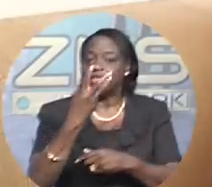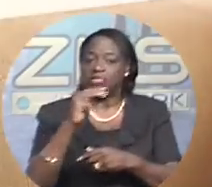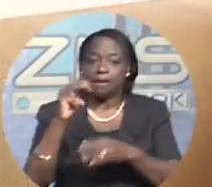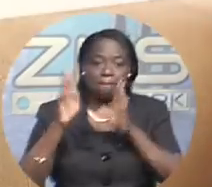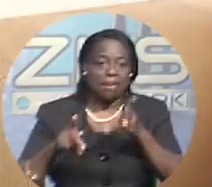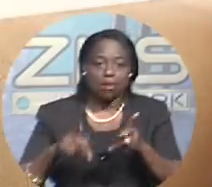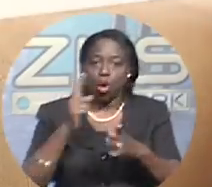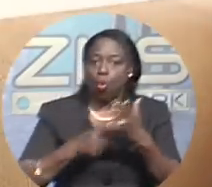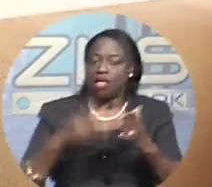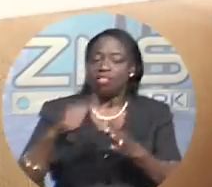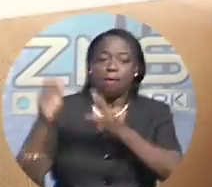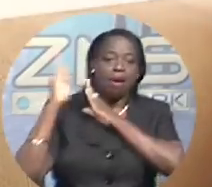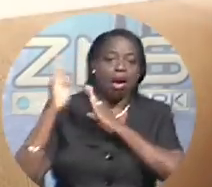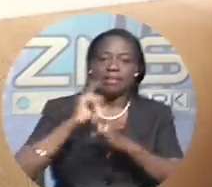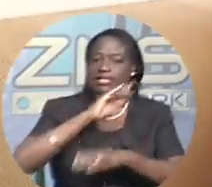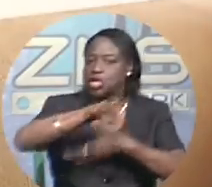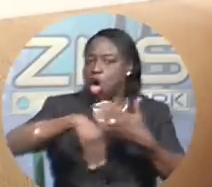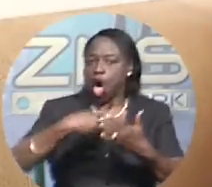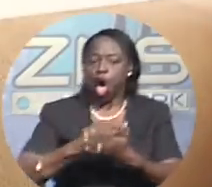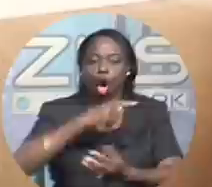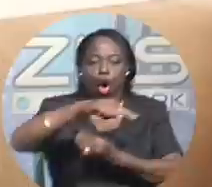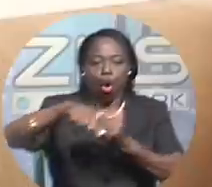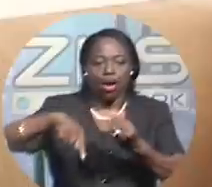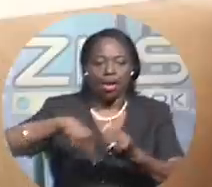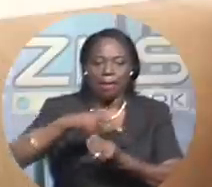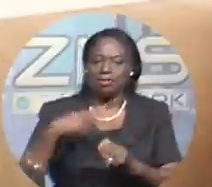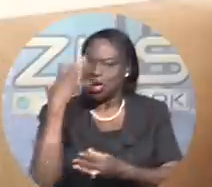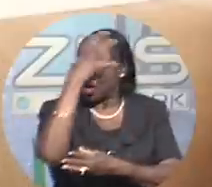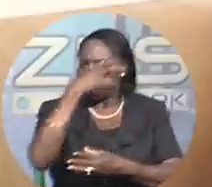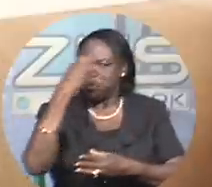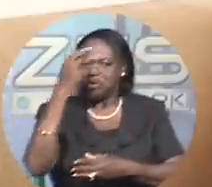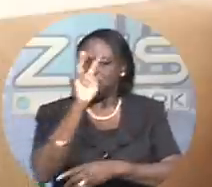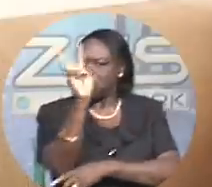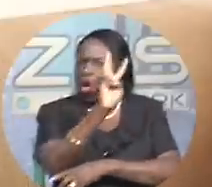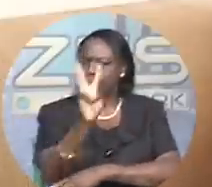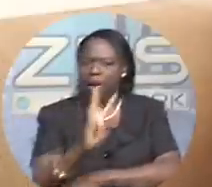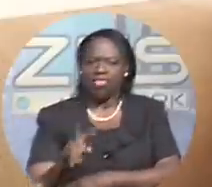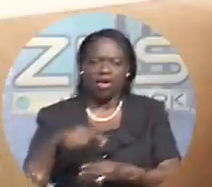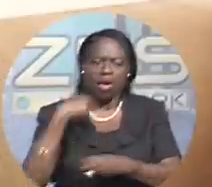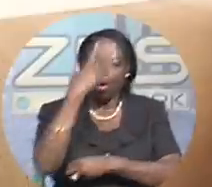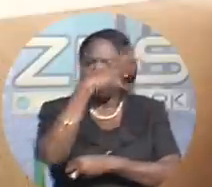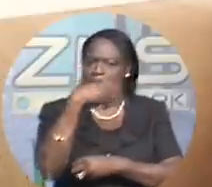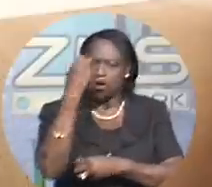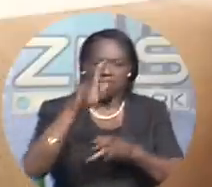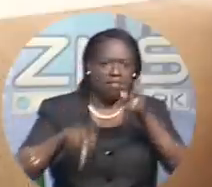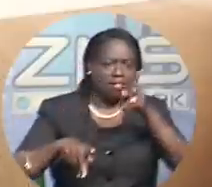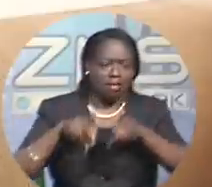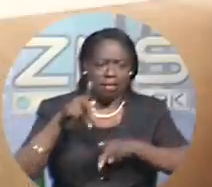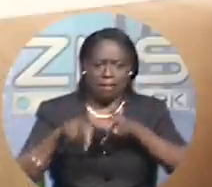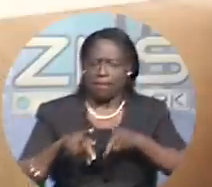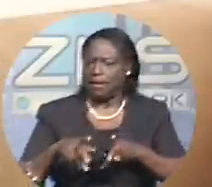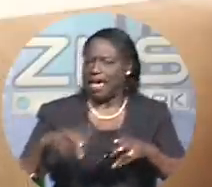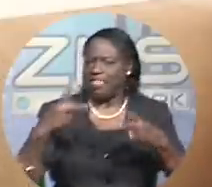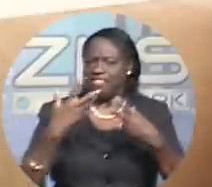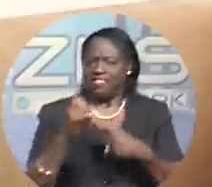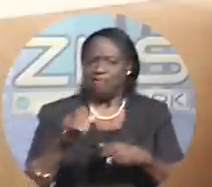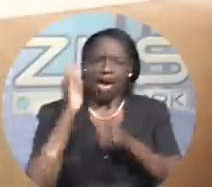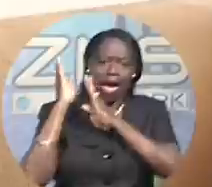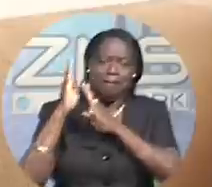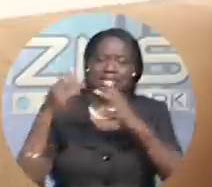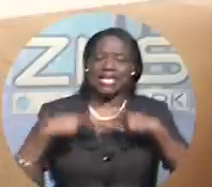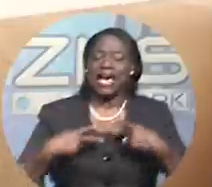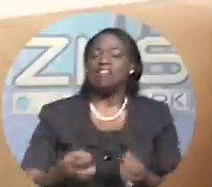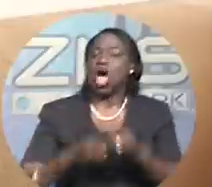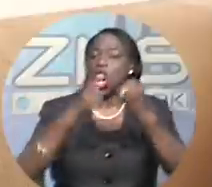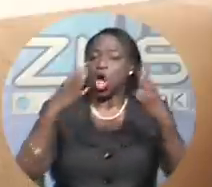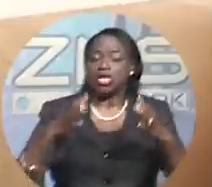We want to go beyond the stereotype, beautiful weather, beautiful beaches. The Bahamas has lots of things to offer in terms of culture, in